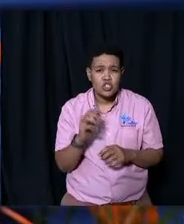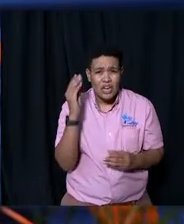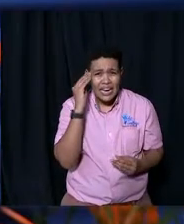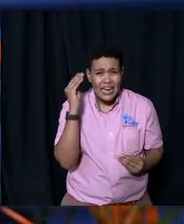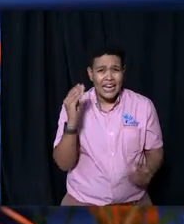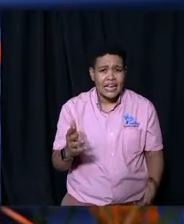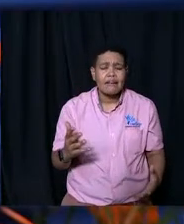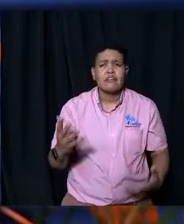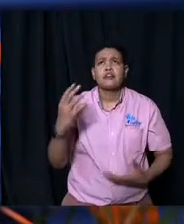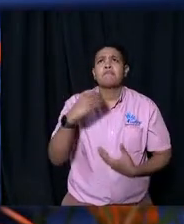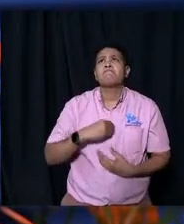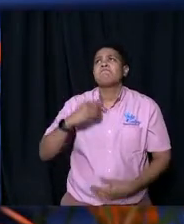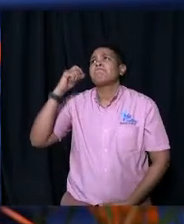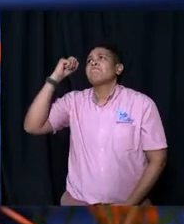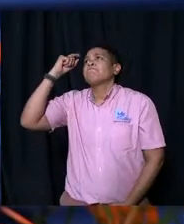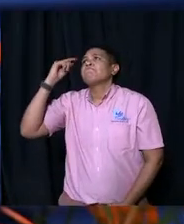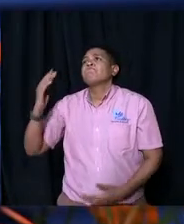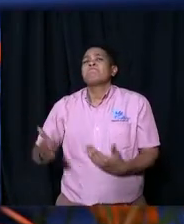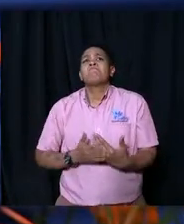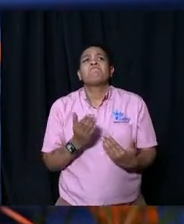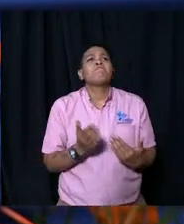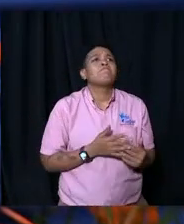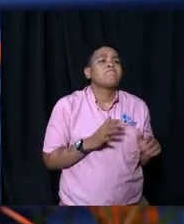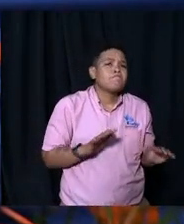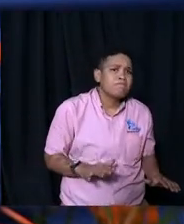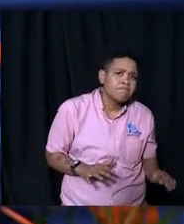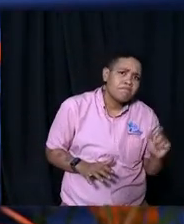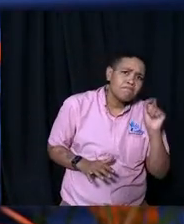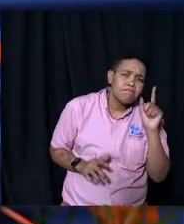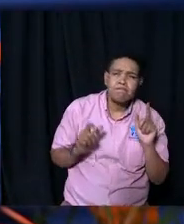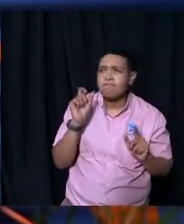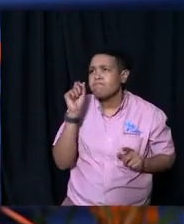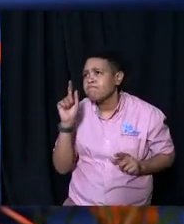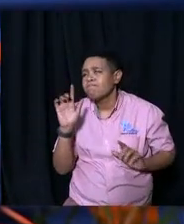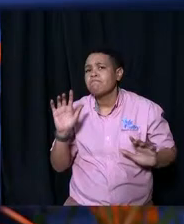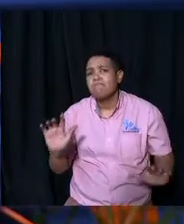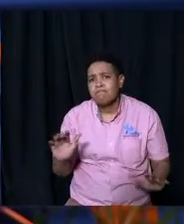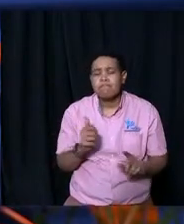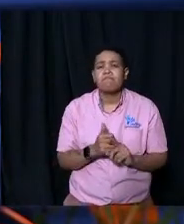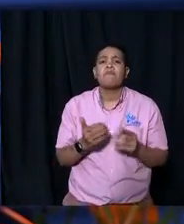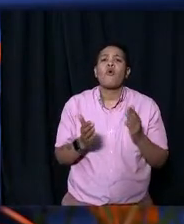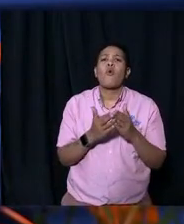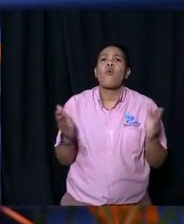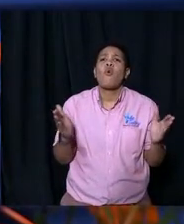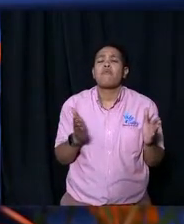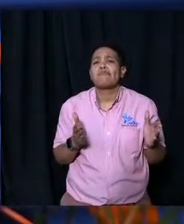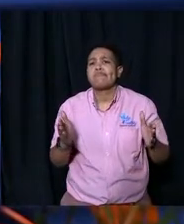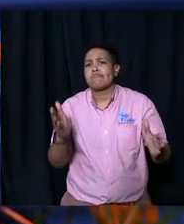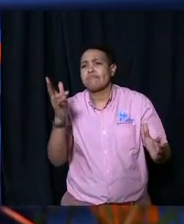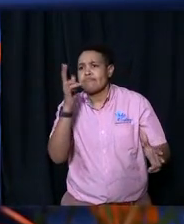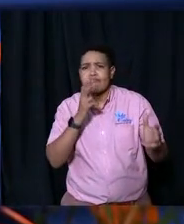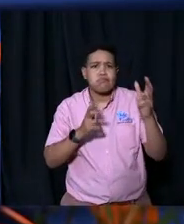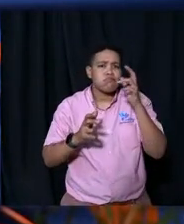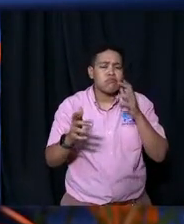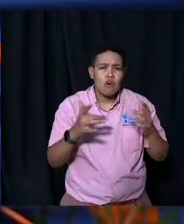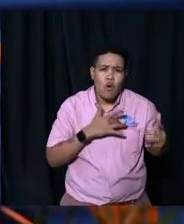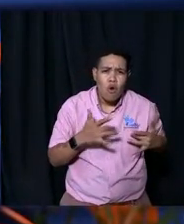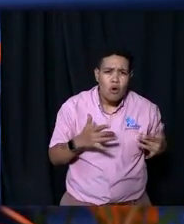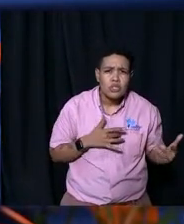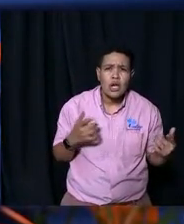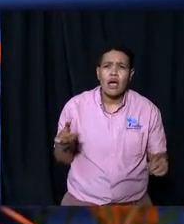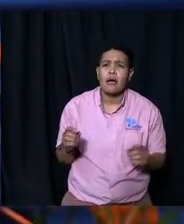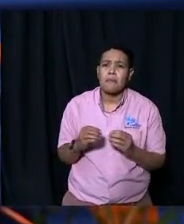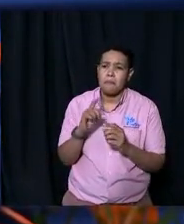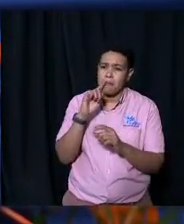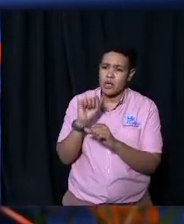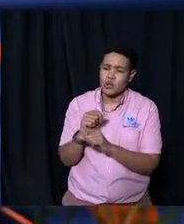information is digestible to everyone, making sure that we have an open avenue to hear concerns, making sure that there's regular